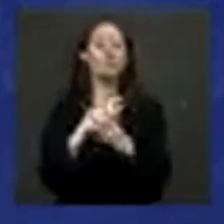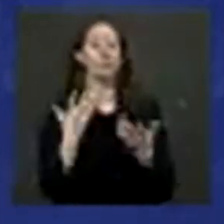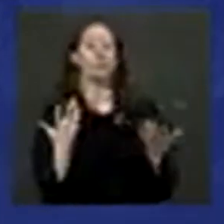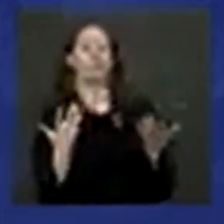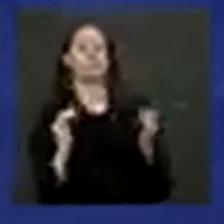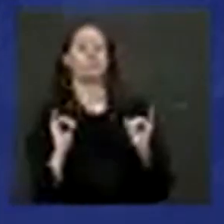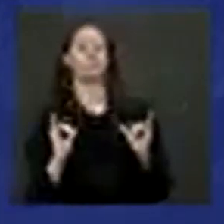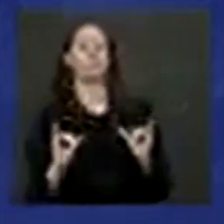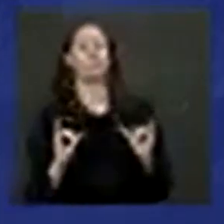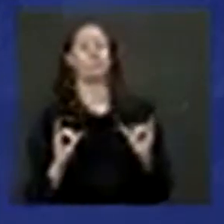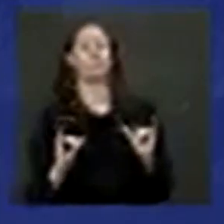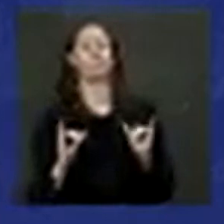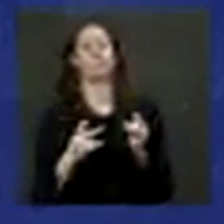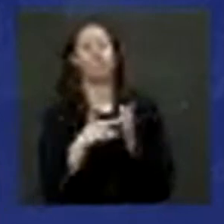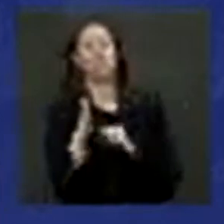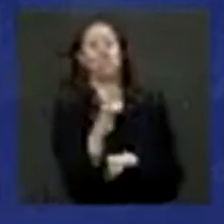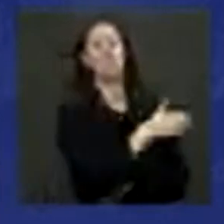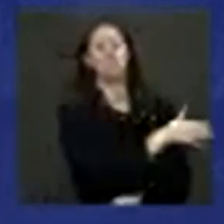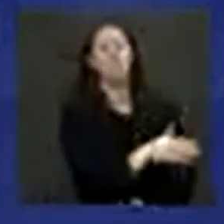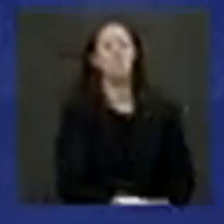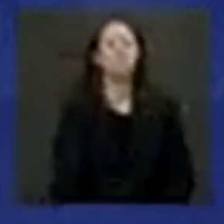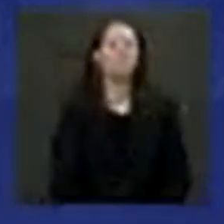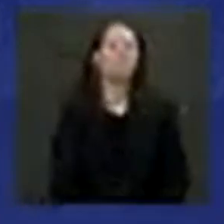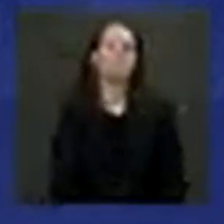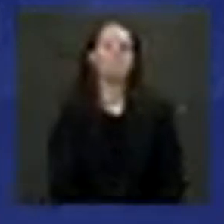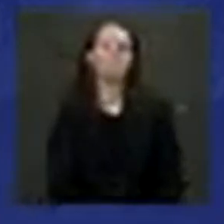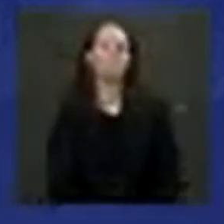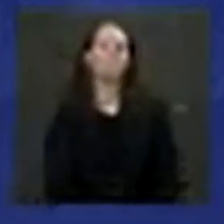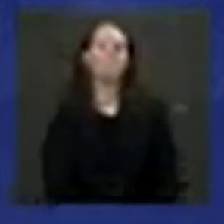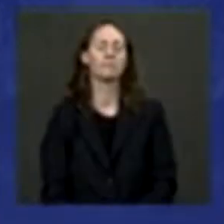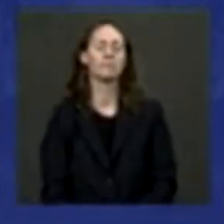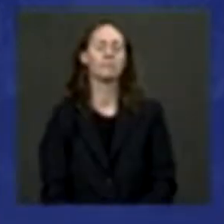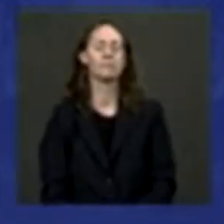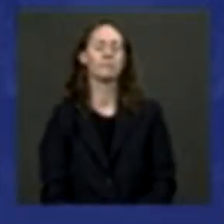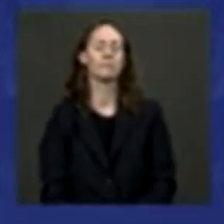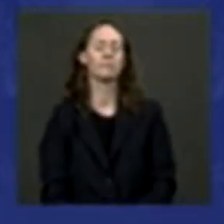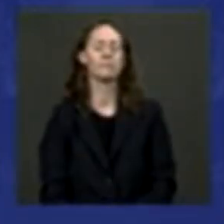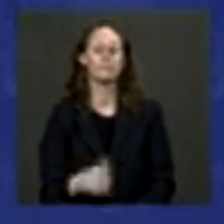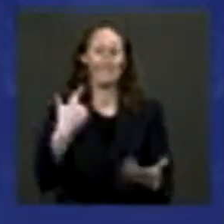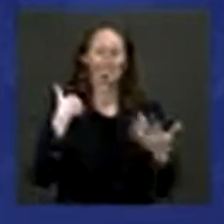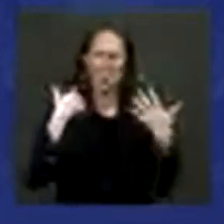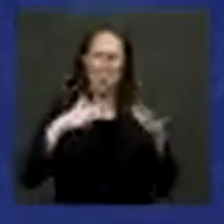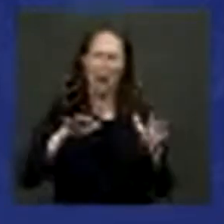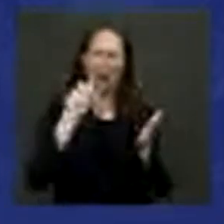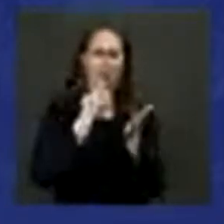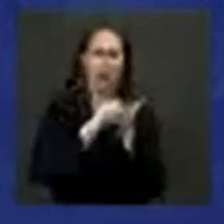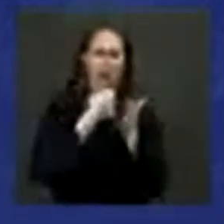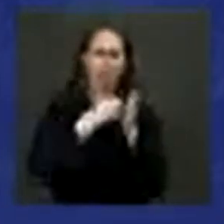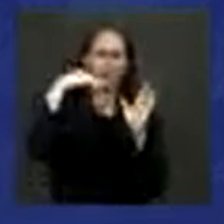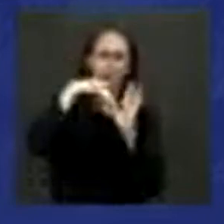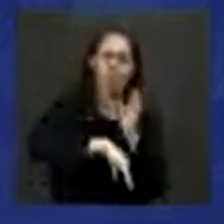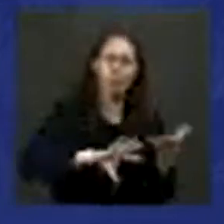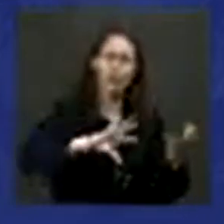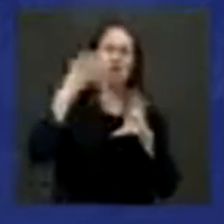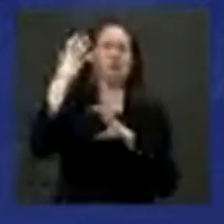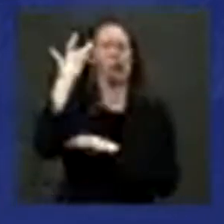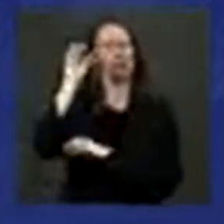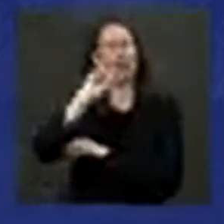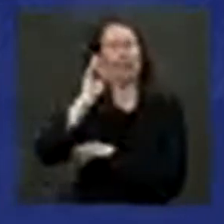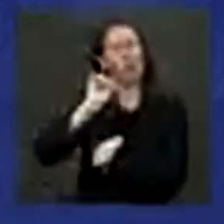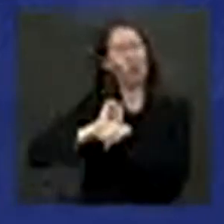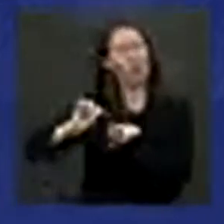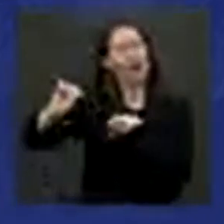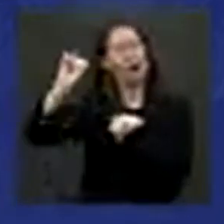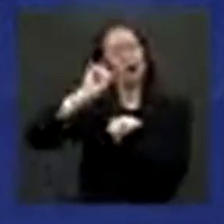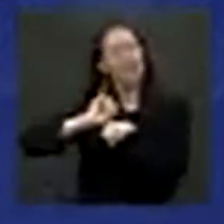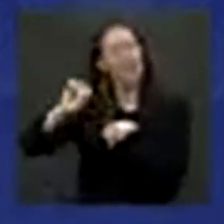Meteor is headed to crash into our economy. Democrats are willing to do all the work stopping it. Republicans